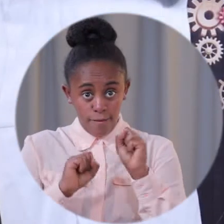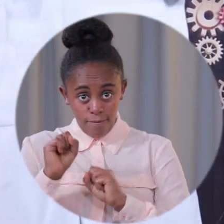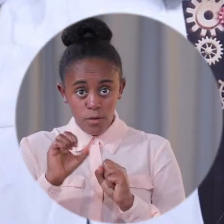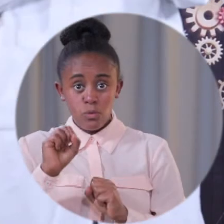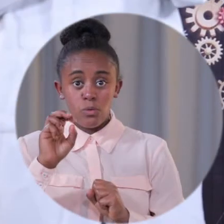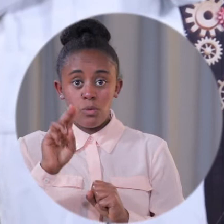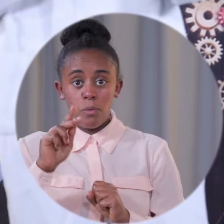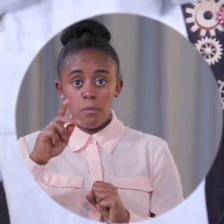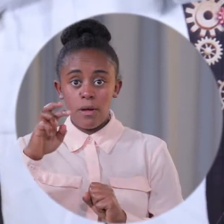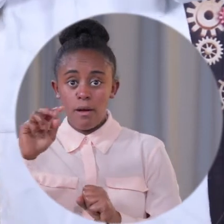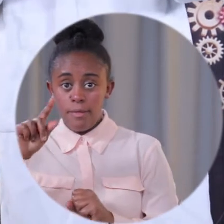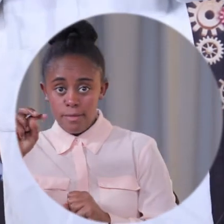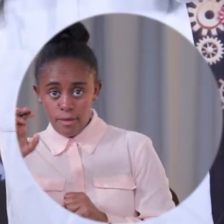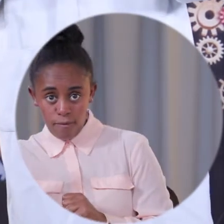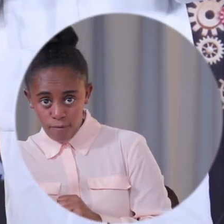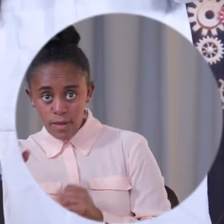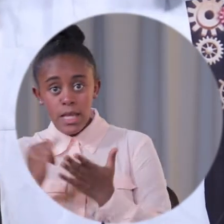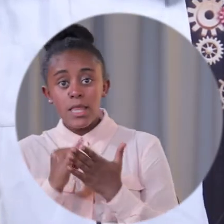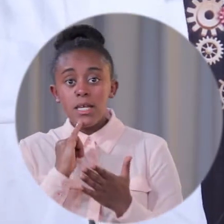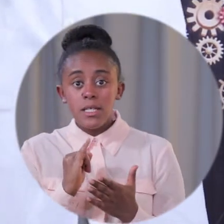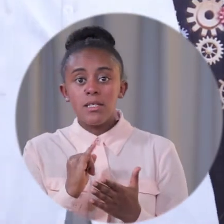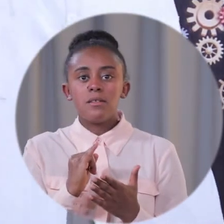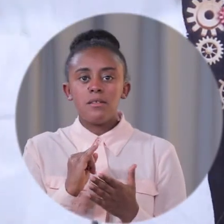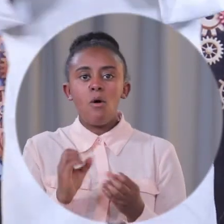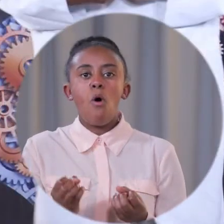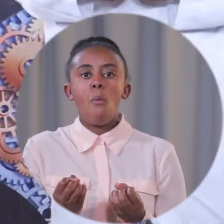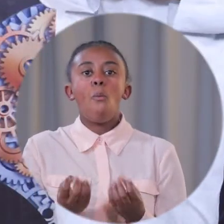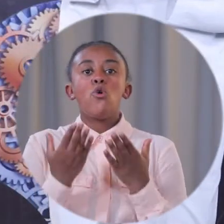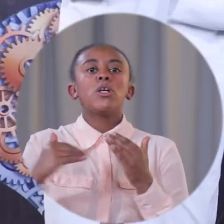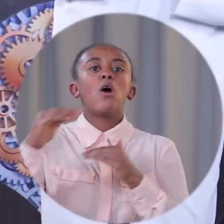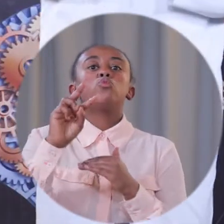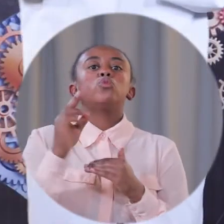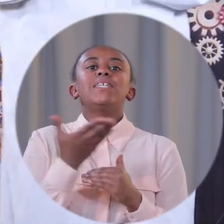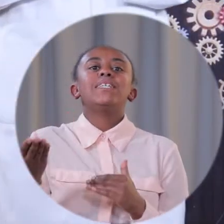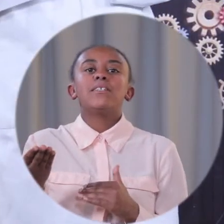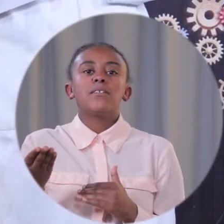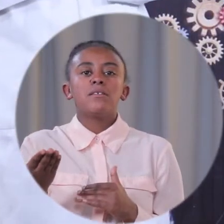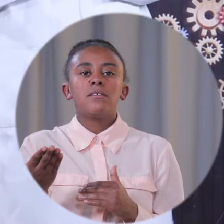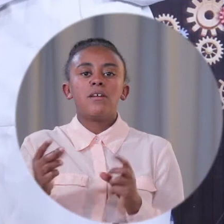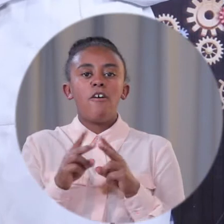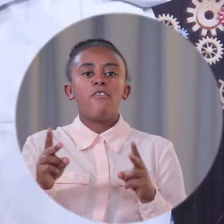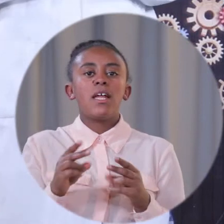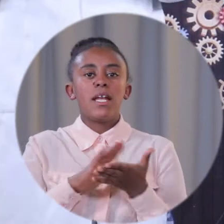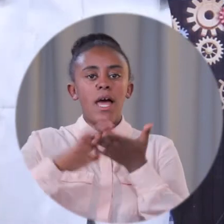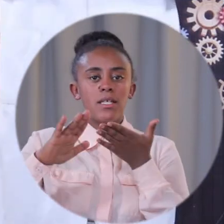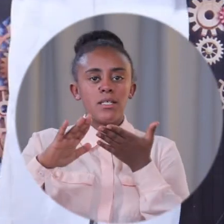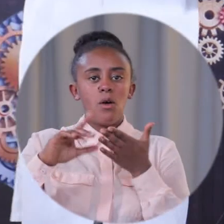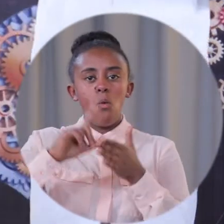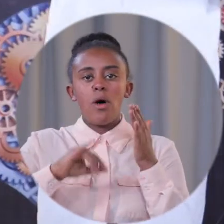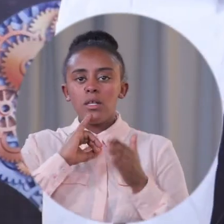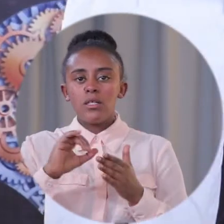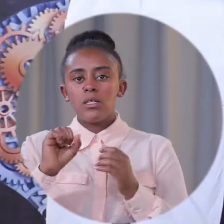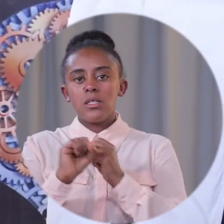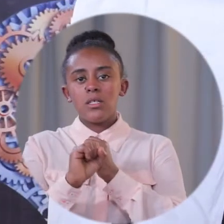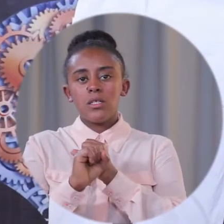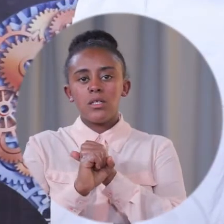like comparative degree, but it is more than two things. Very nice. What is the form